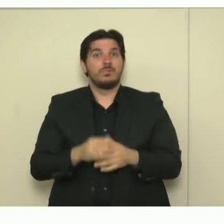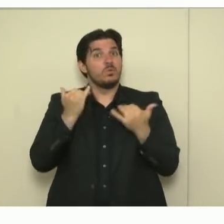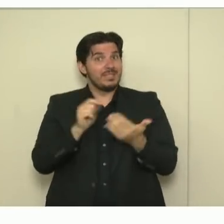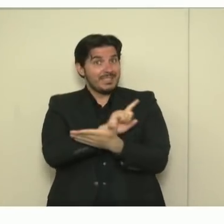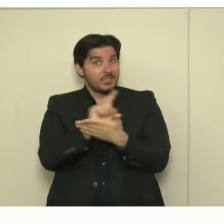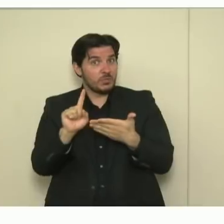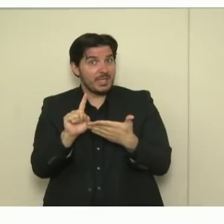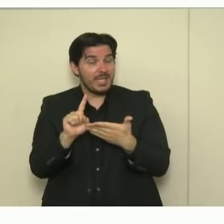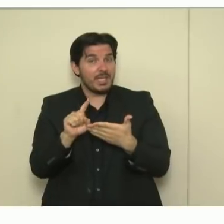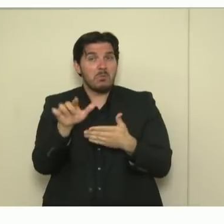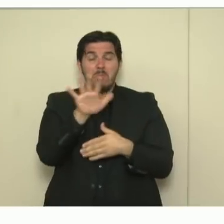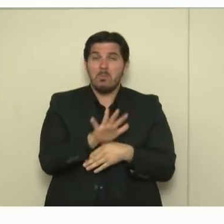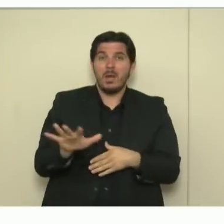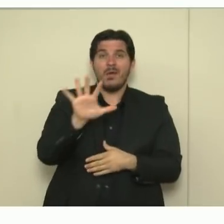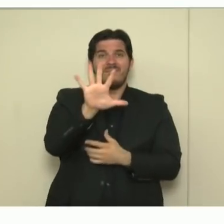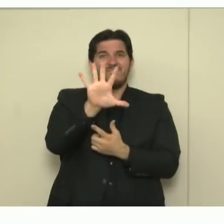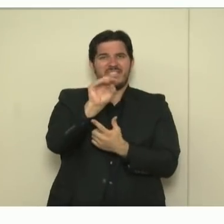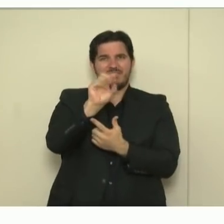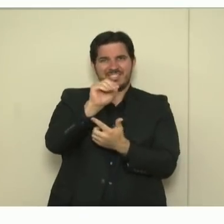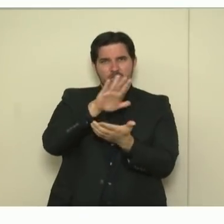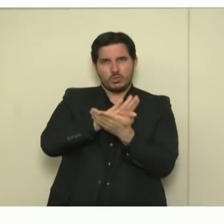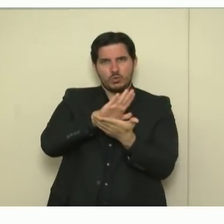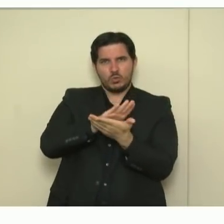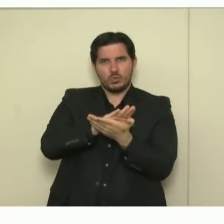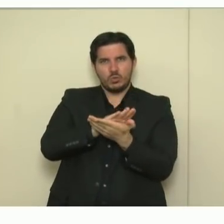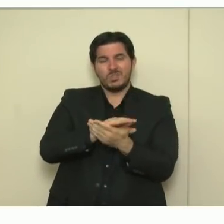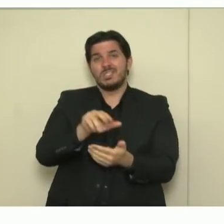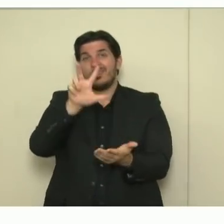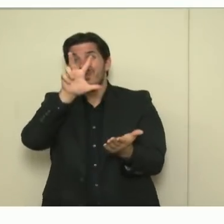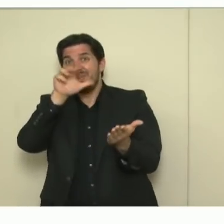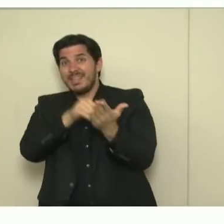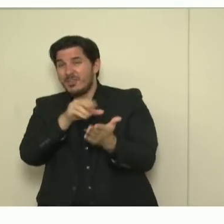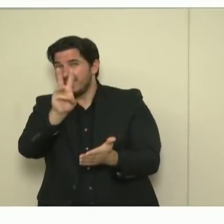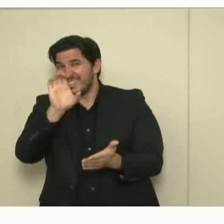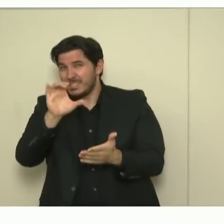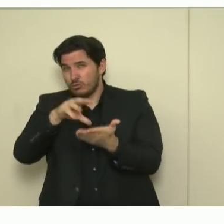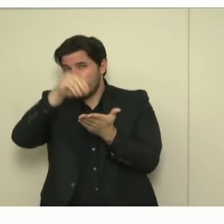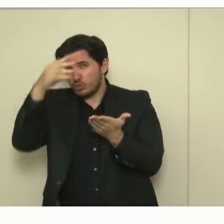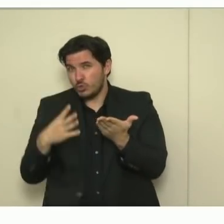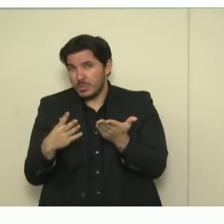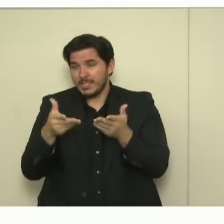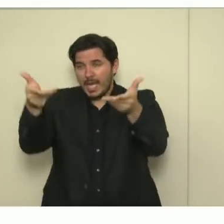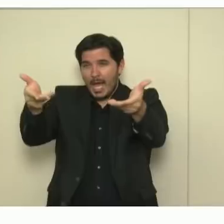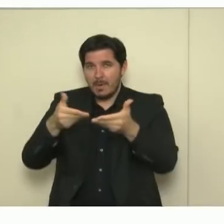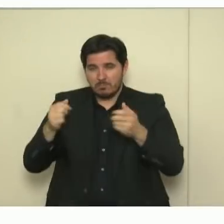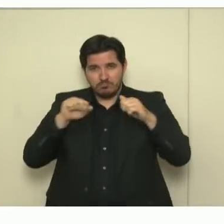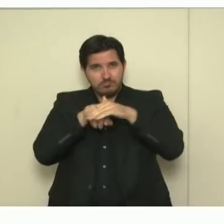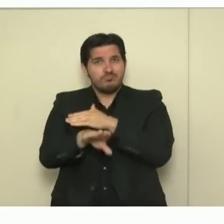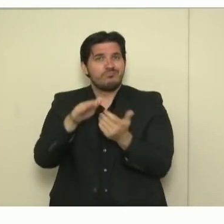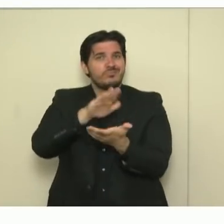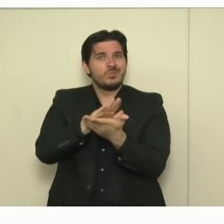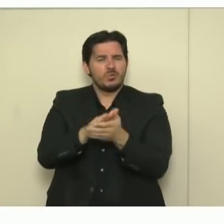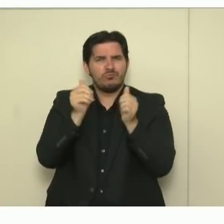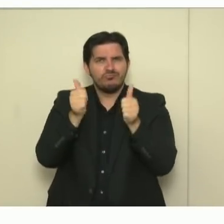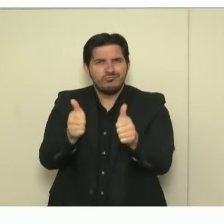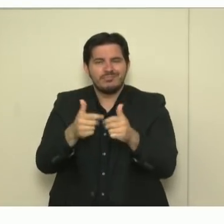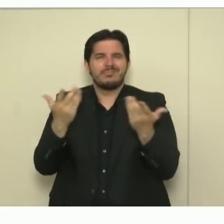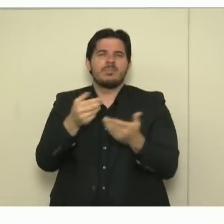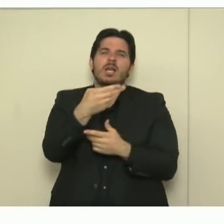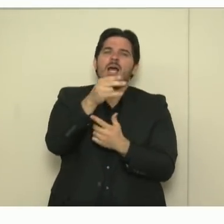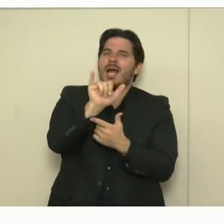50 schools and nearly 3,600 students to New Mexico schools for in-person learning for elementary students in the hybrid